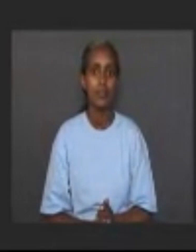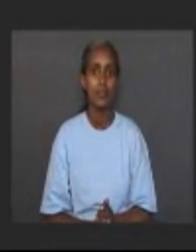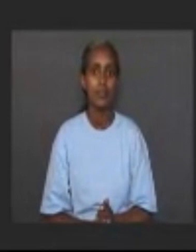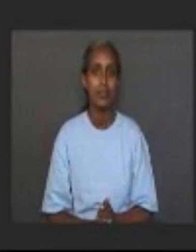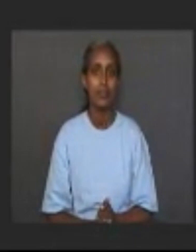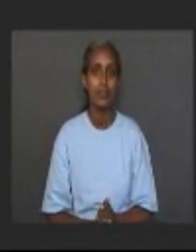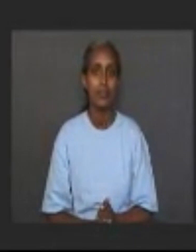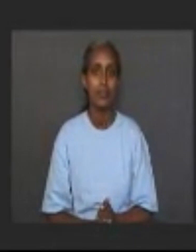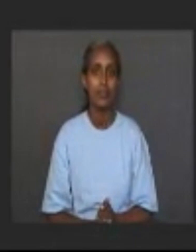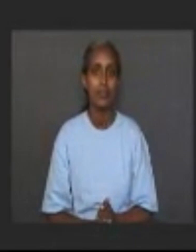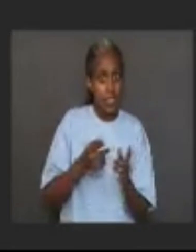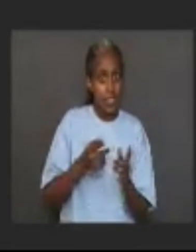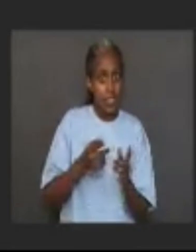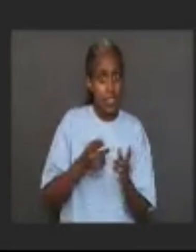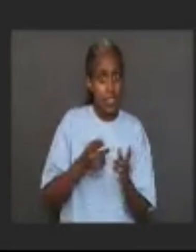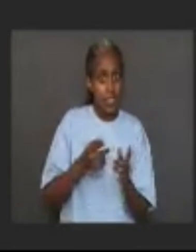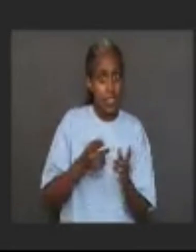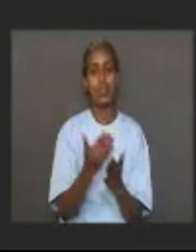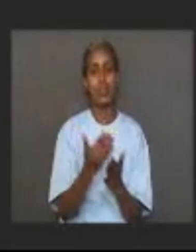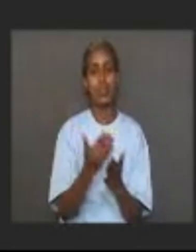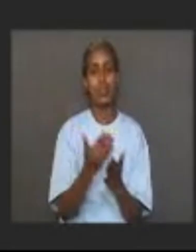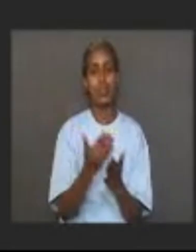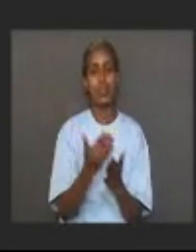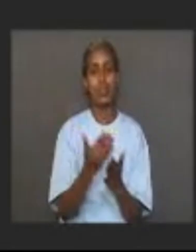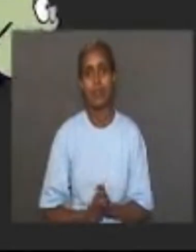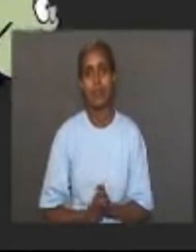Let's get back to our lessons.